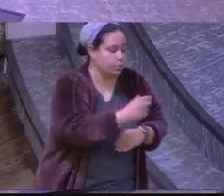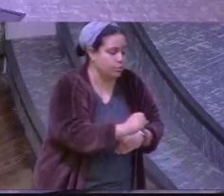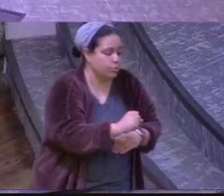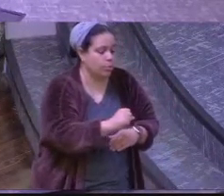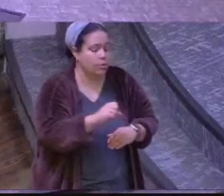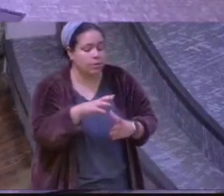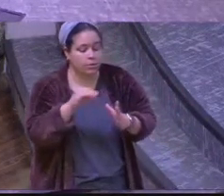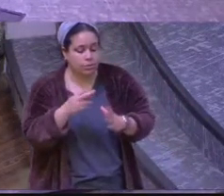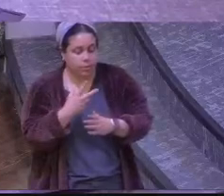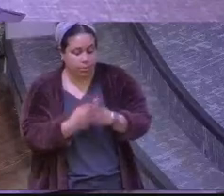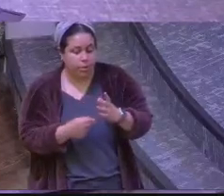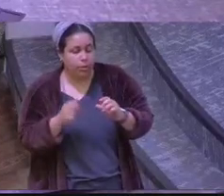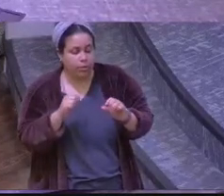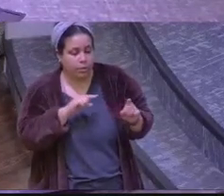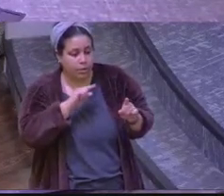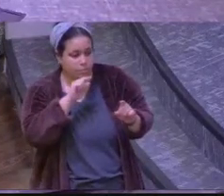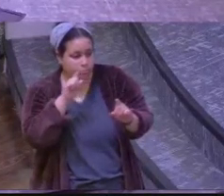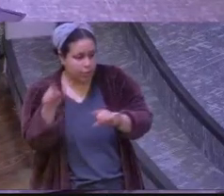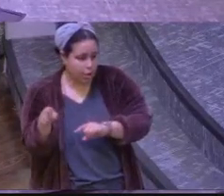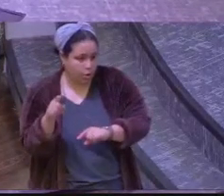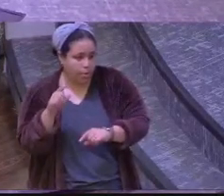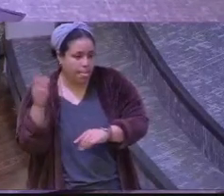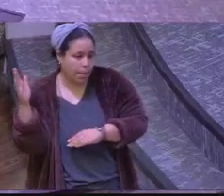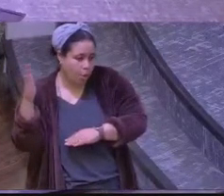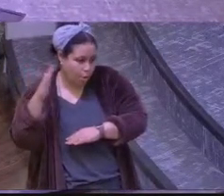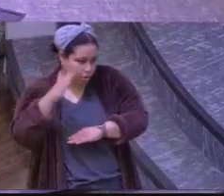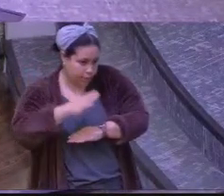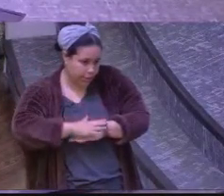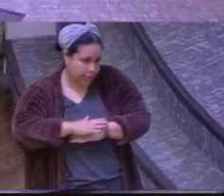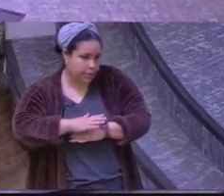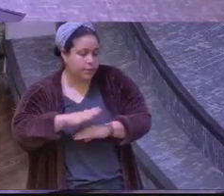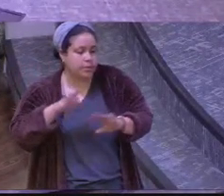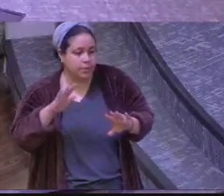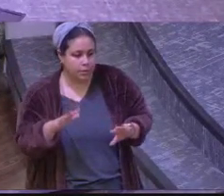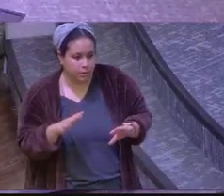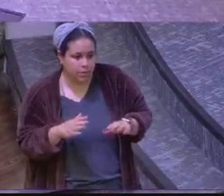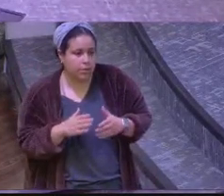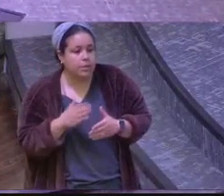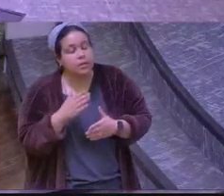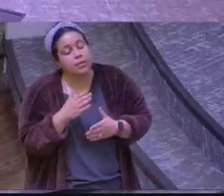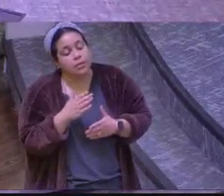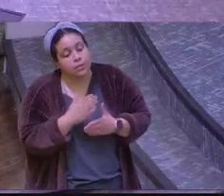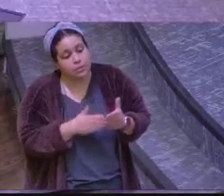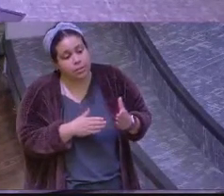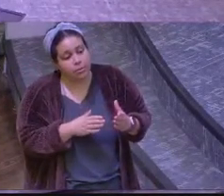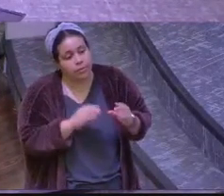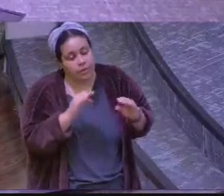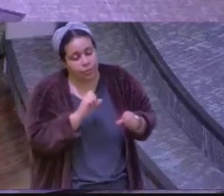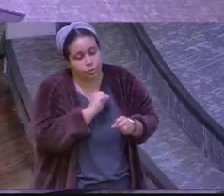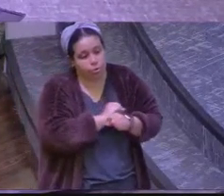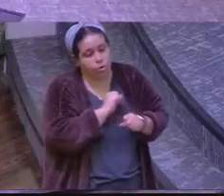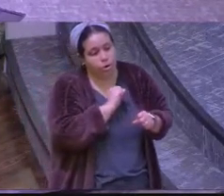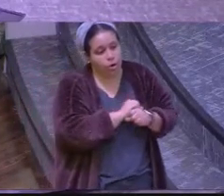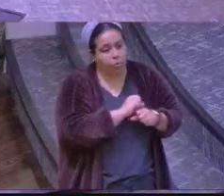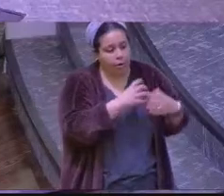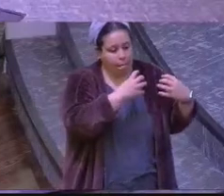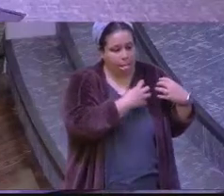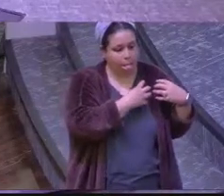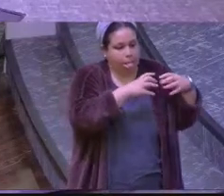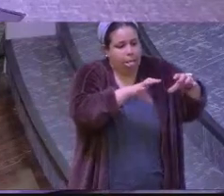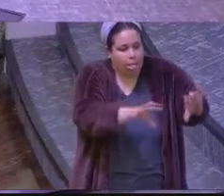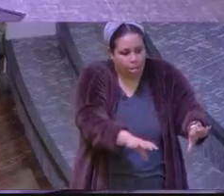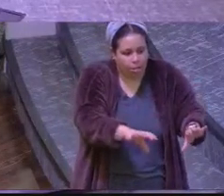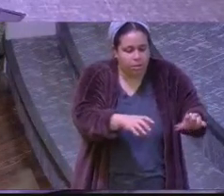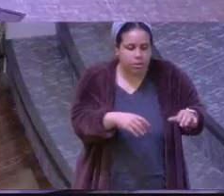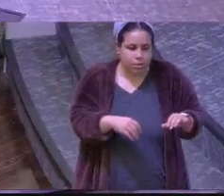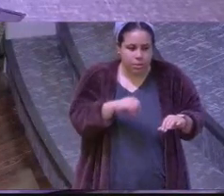those students can be there all day. And then it also relieves some of that load from the teachers. Okay. That they're not having to try to cover 6 through